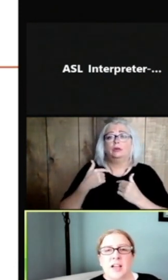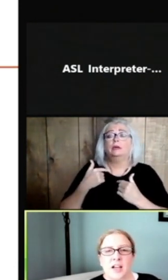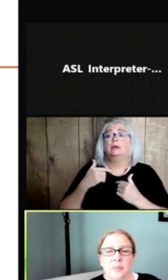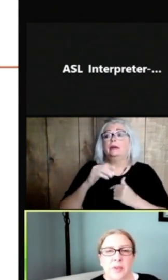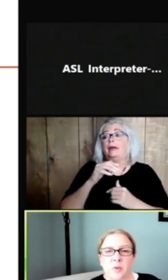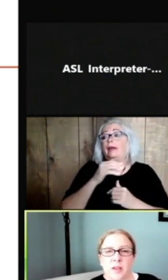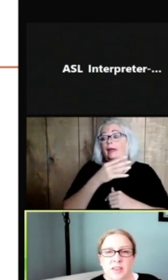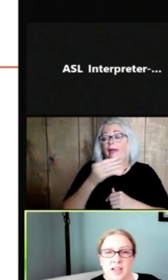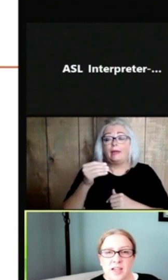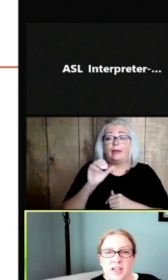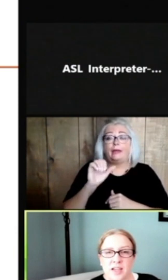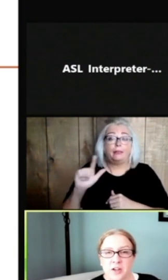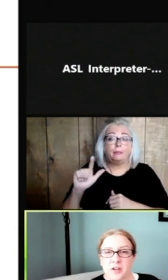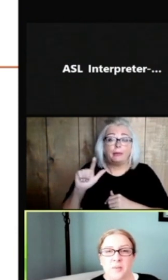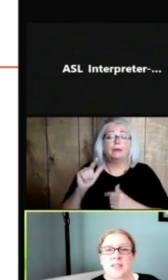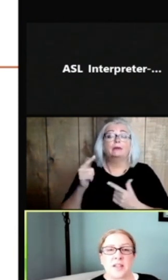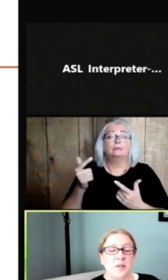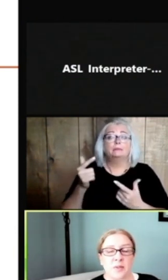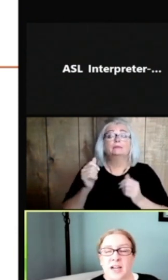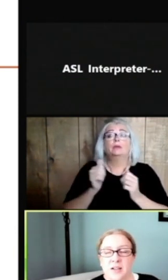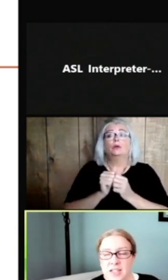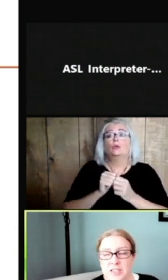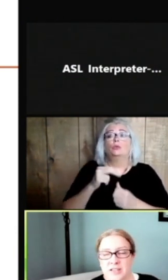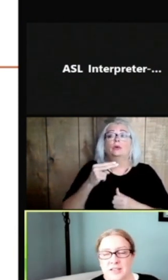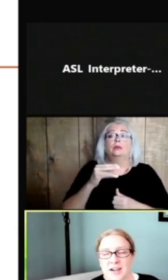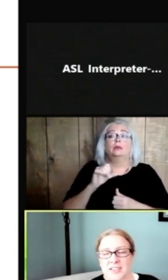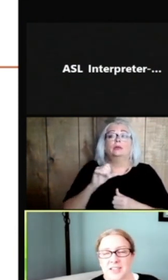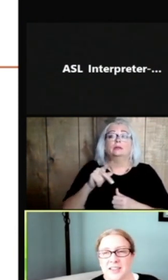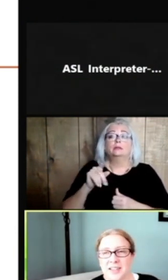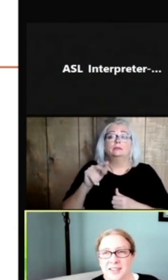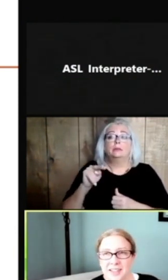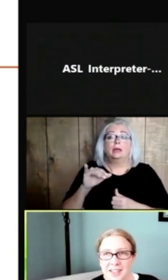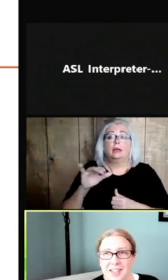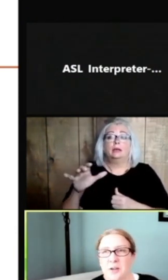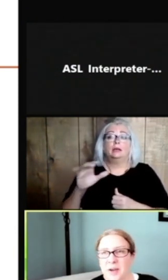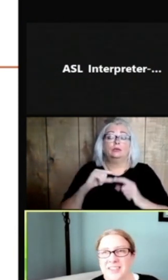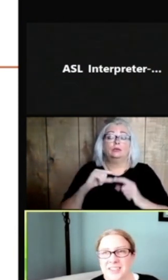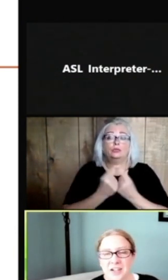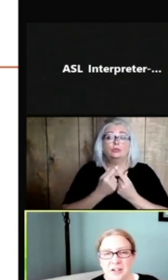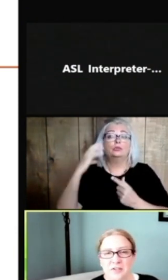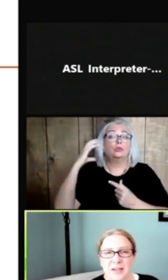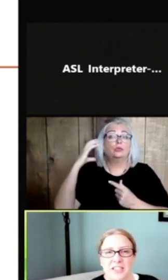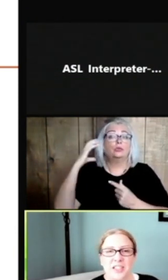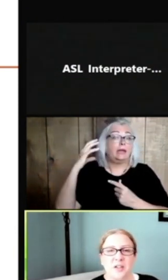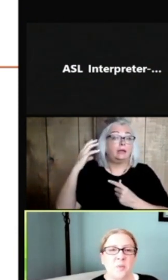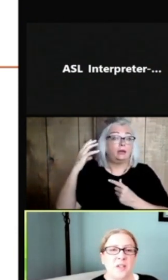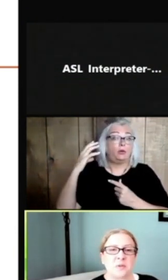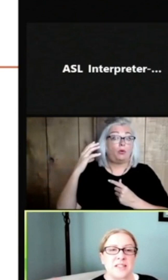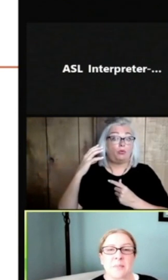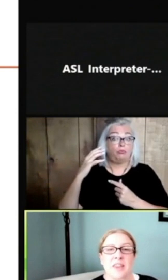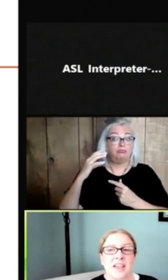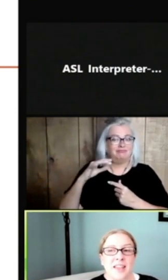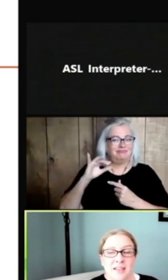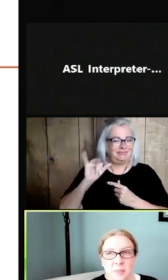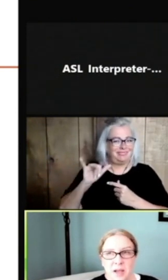well, with Hispanic groups, the radio stations are actually the key way to share information, which was something that the public